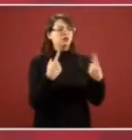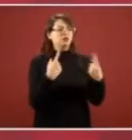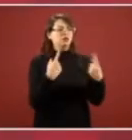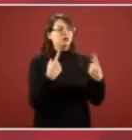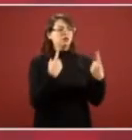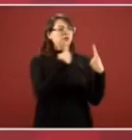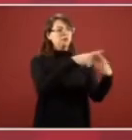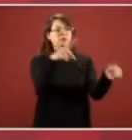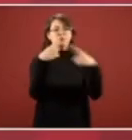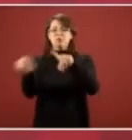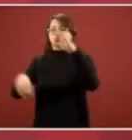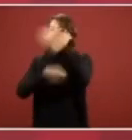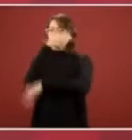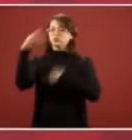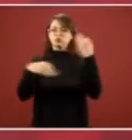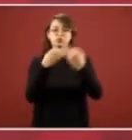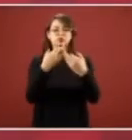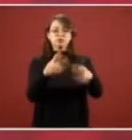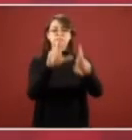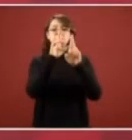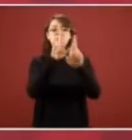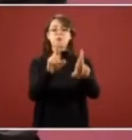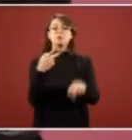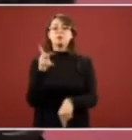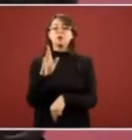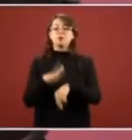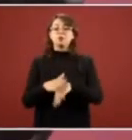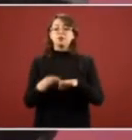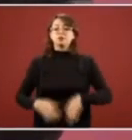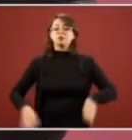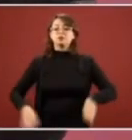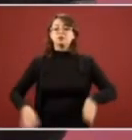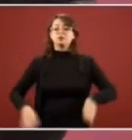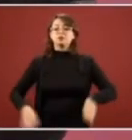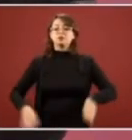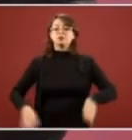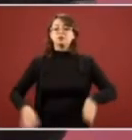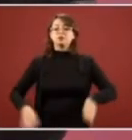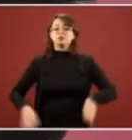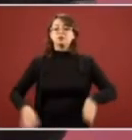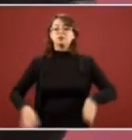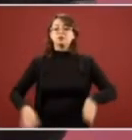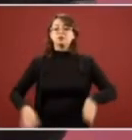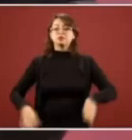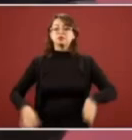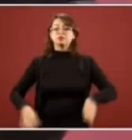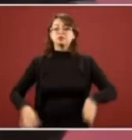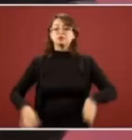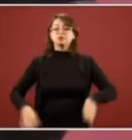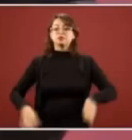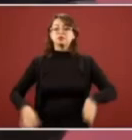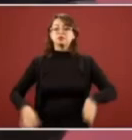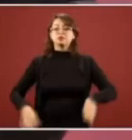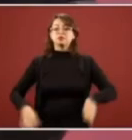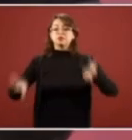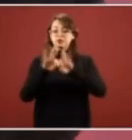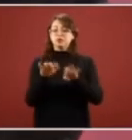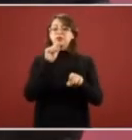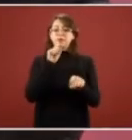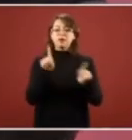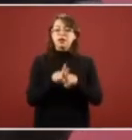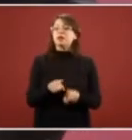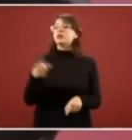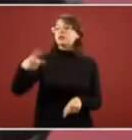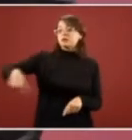of course, respetuoso también respectful de los no creyentes, also of those that are non-believers.